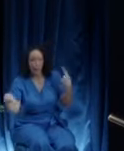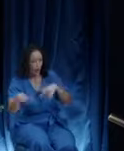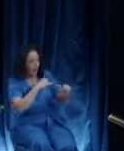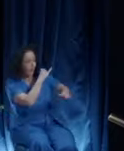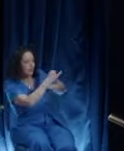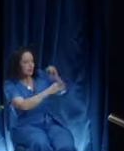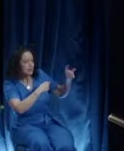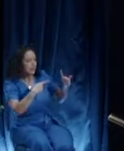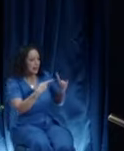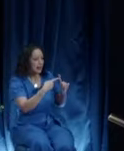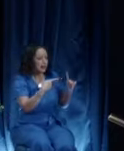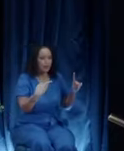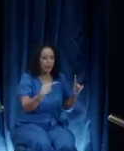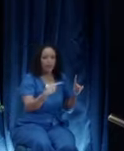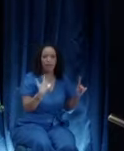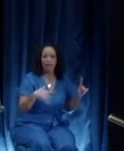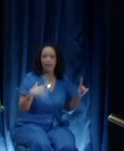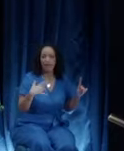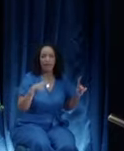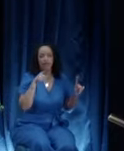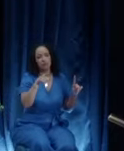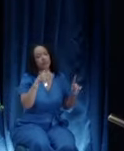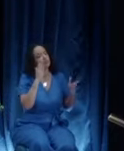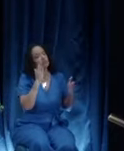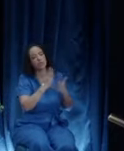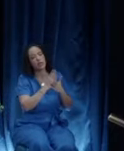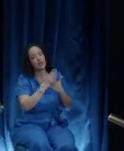Elizabeth. the most overrated